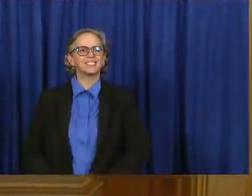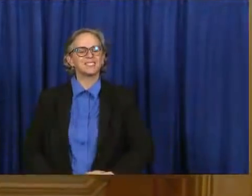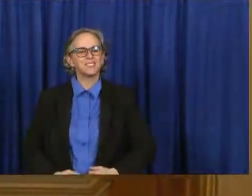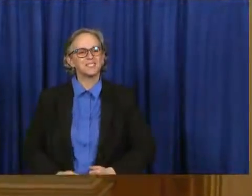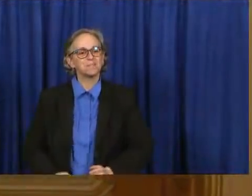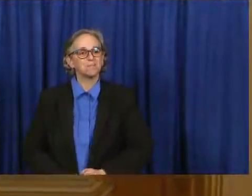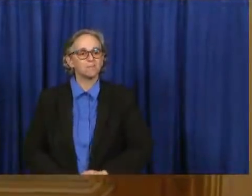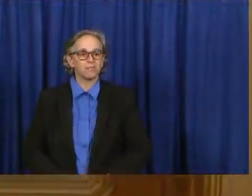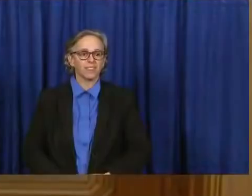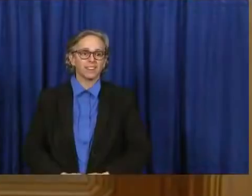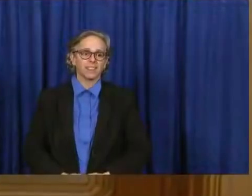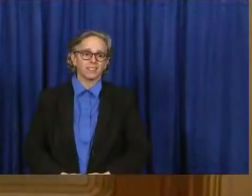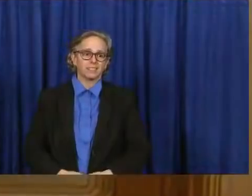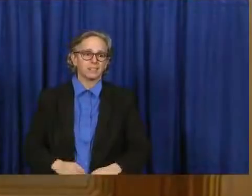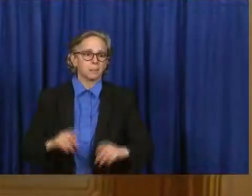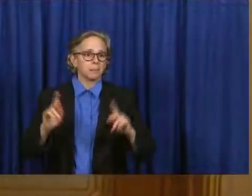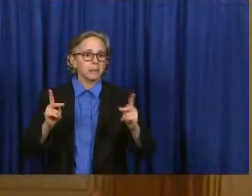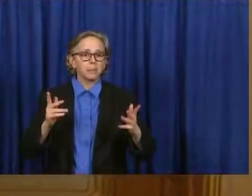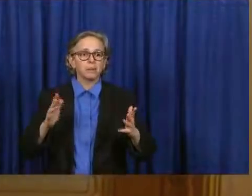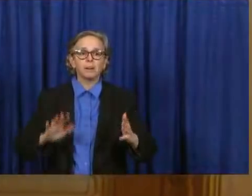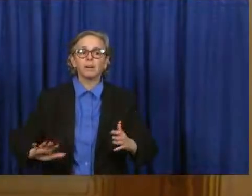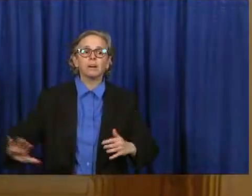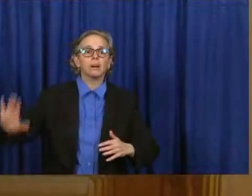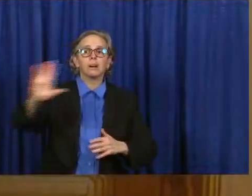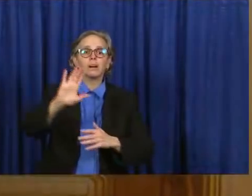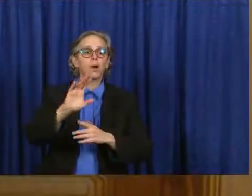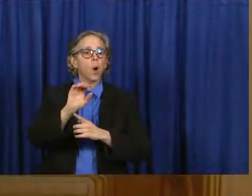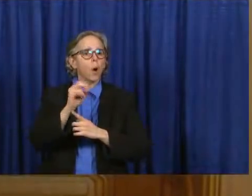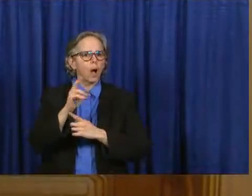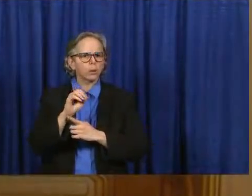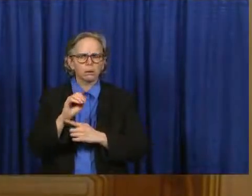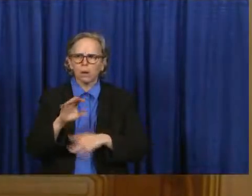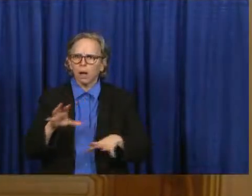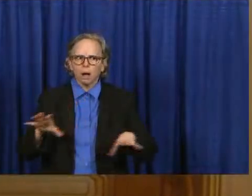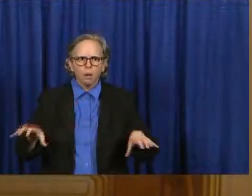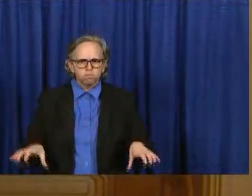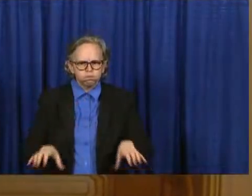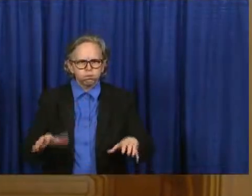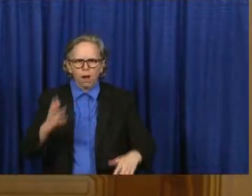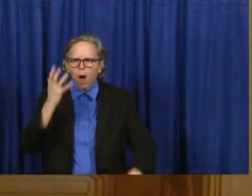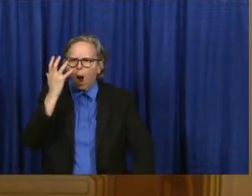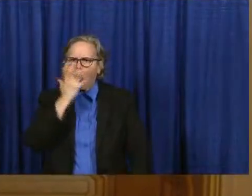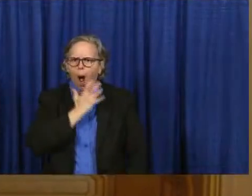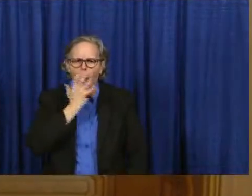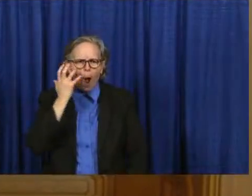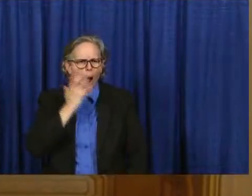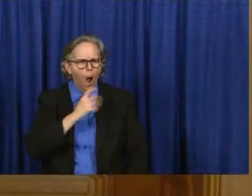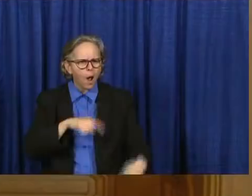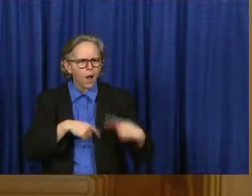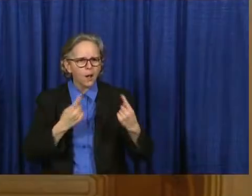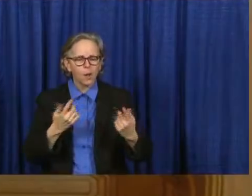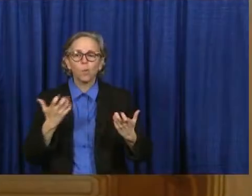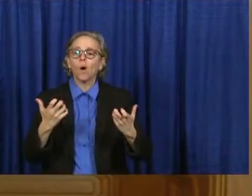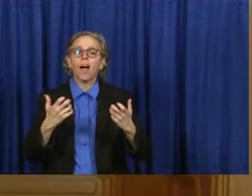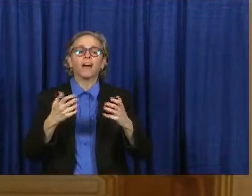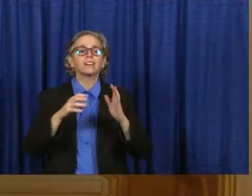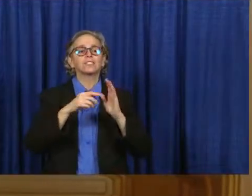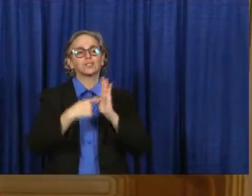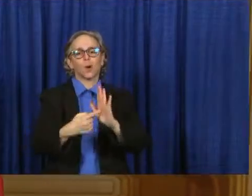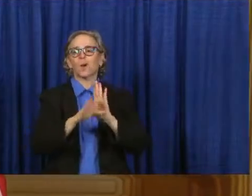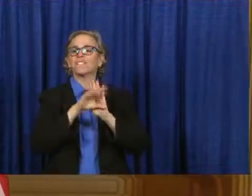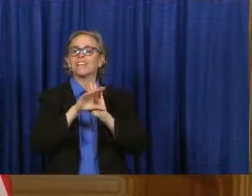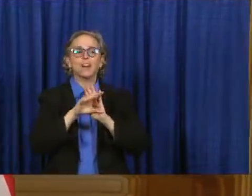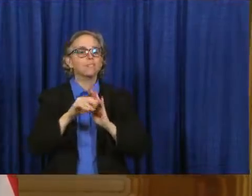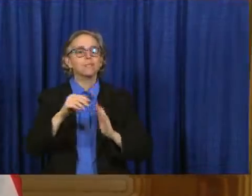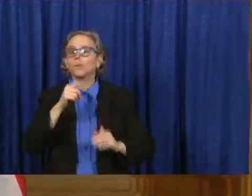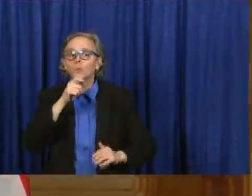Well, people across Ohio are doing some amazing things, and this first video is of some Girl Scouts, Junior Girl